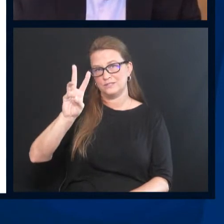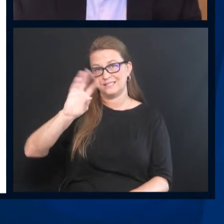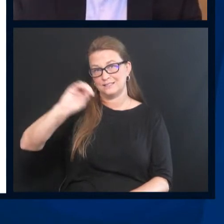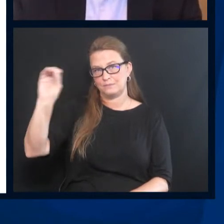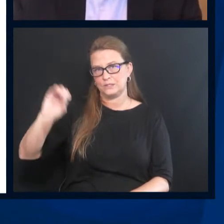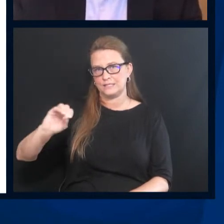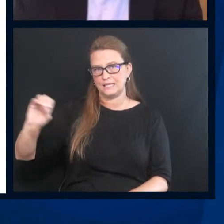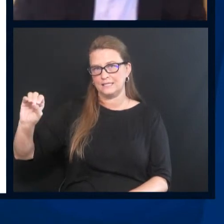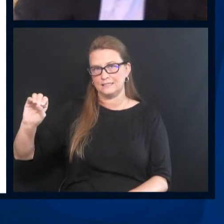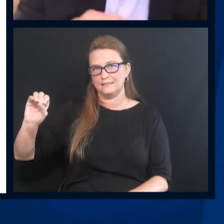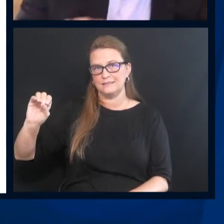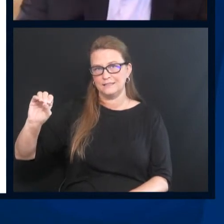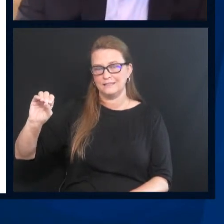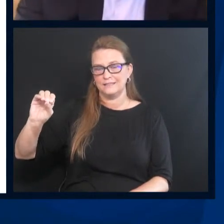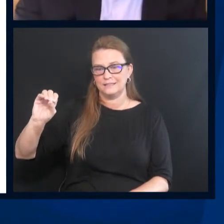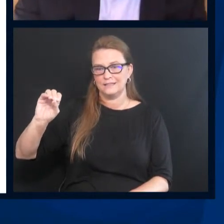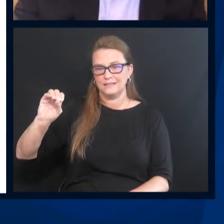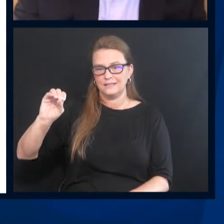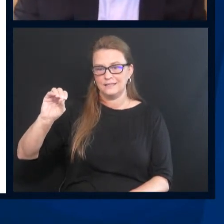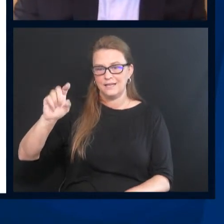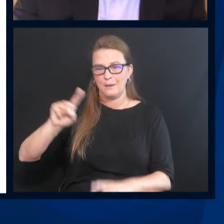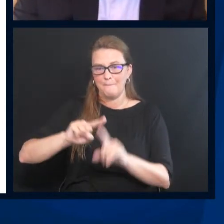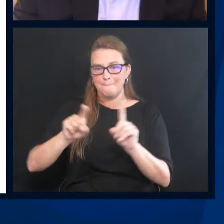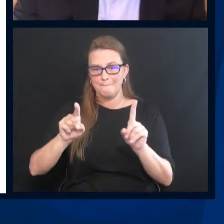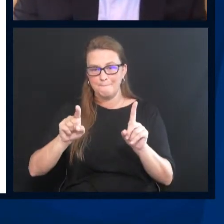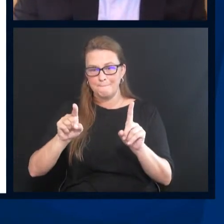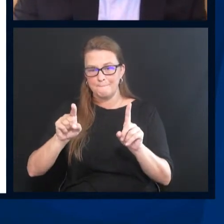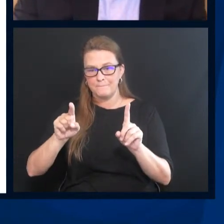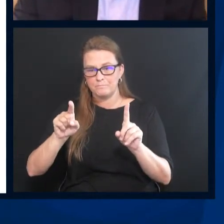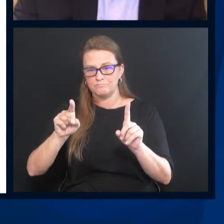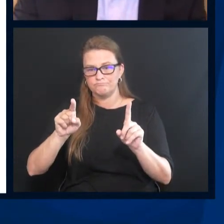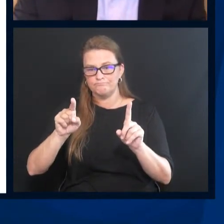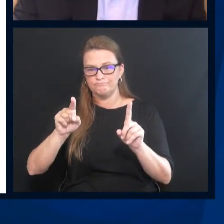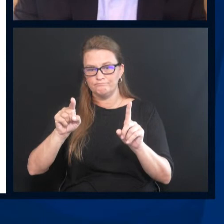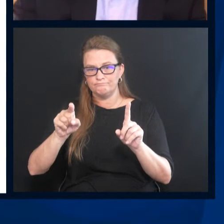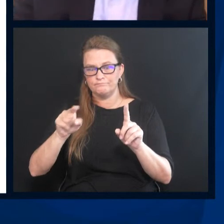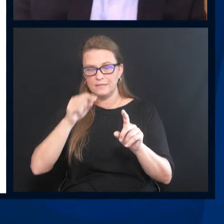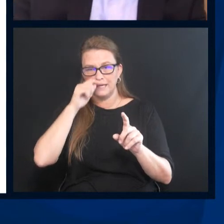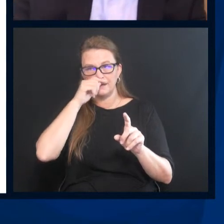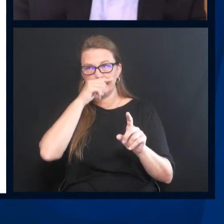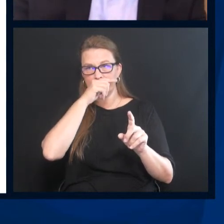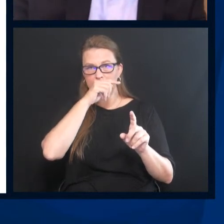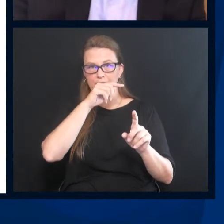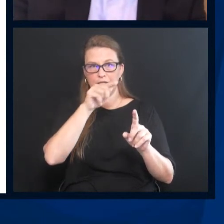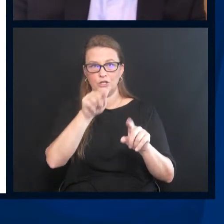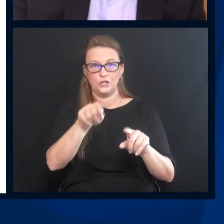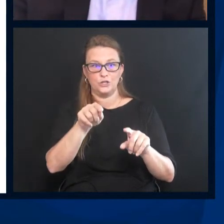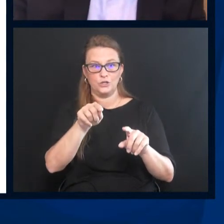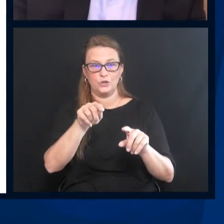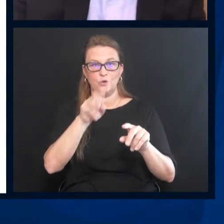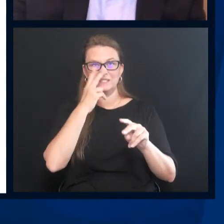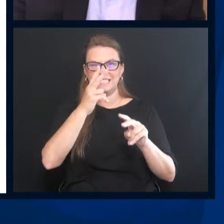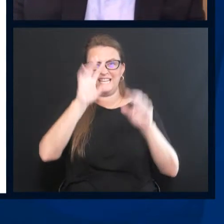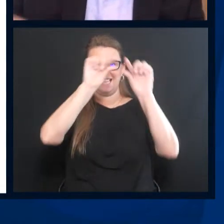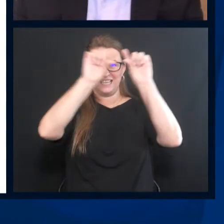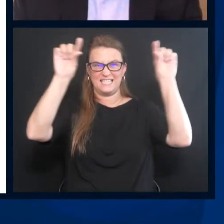7.26%. If you go on over to the top of the website after cumulative